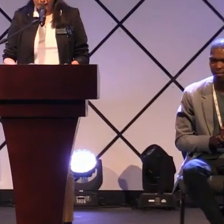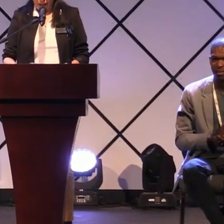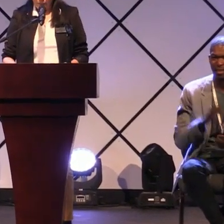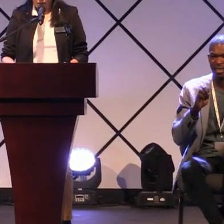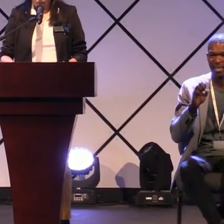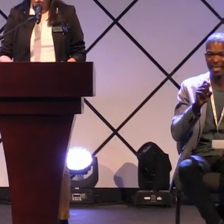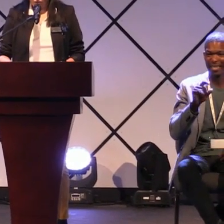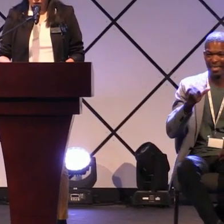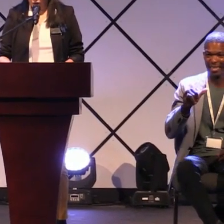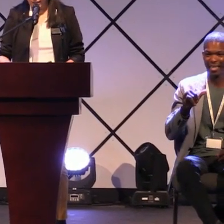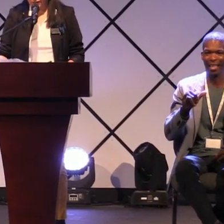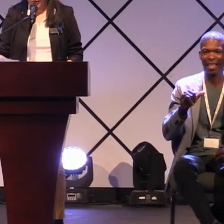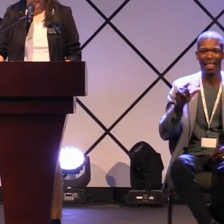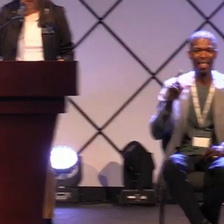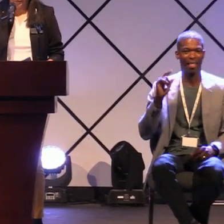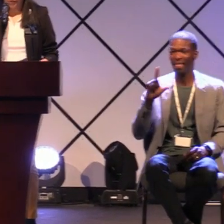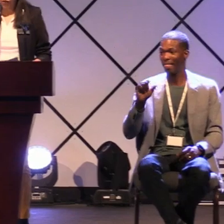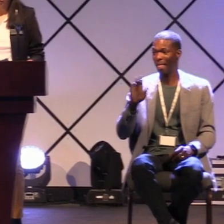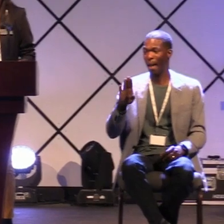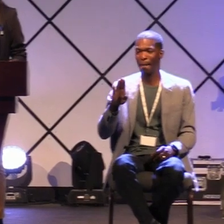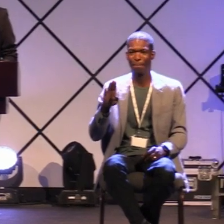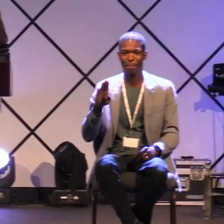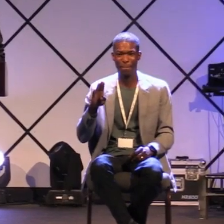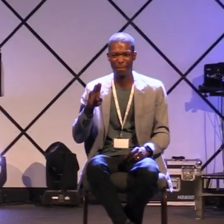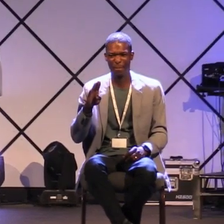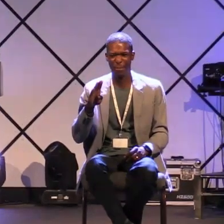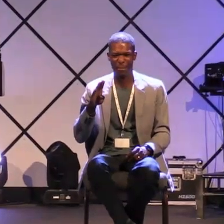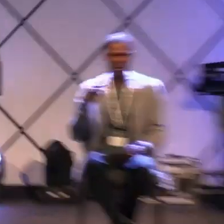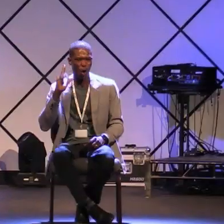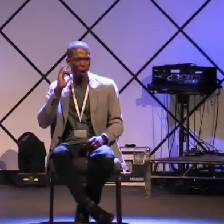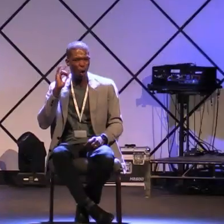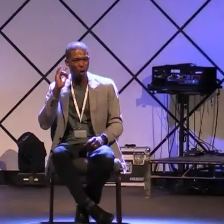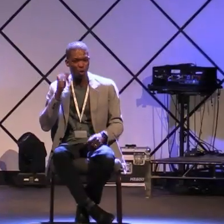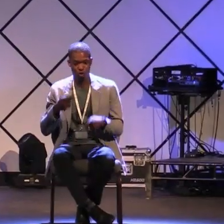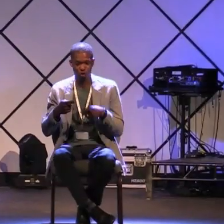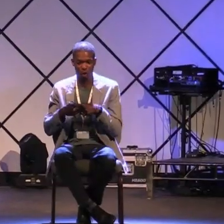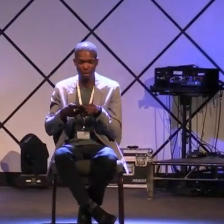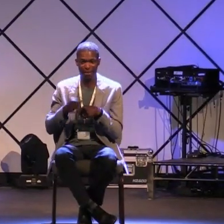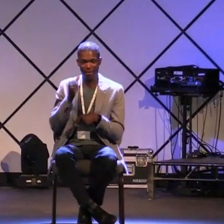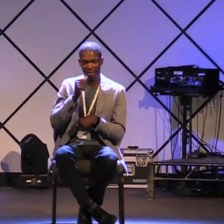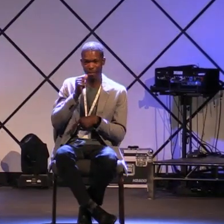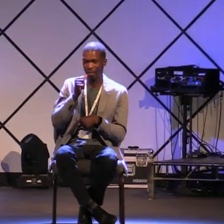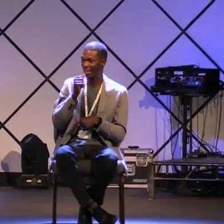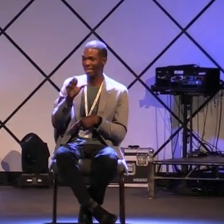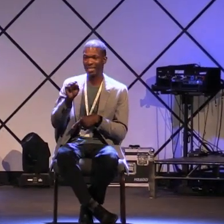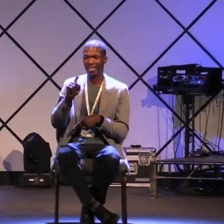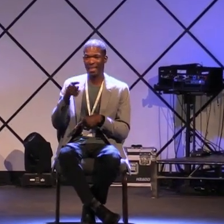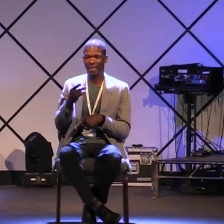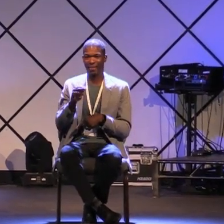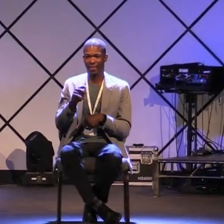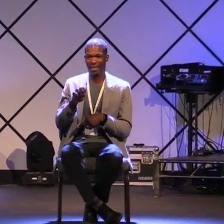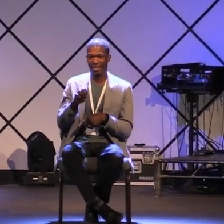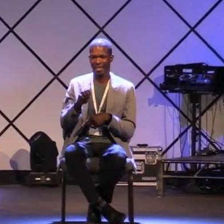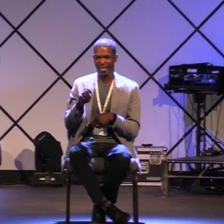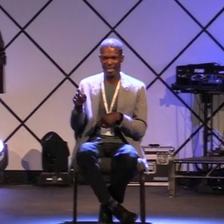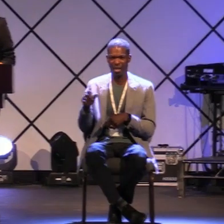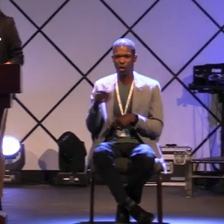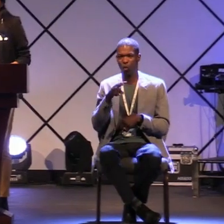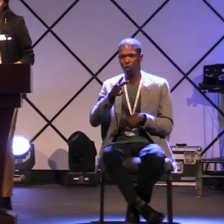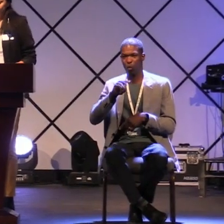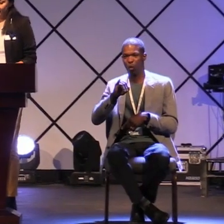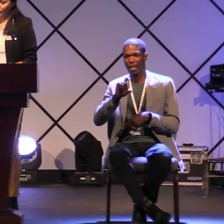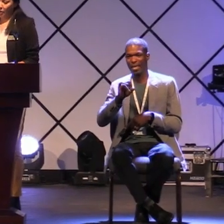Essie is a lab Golden Cross female. She was raised by Carly and Hazel Firmer with Stephanie Wilson and the Folsom Women's